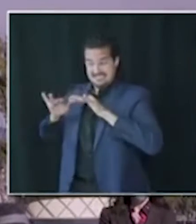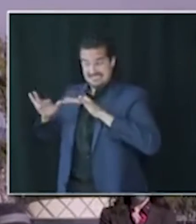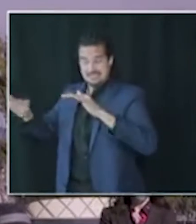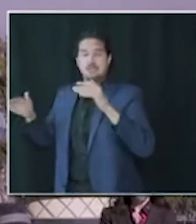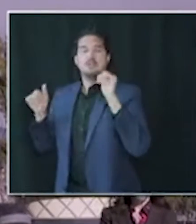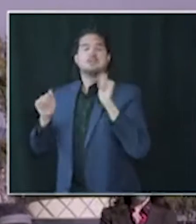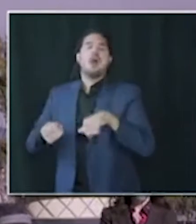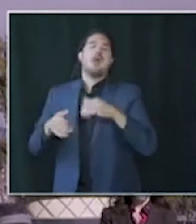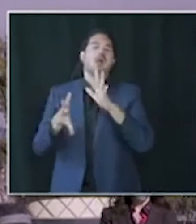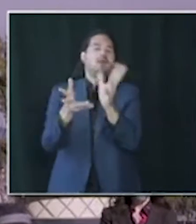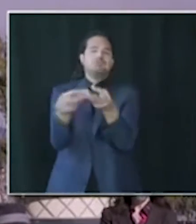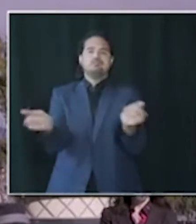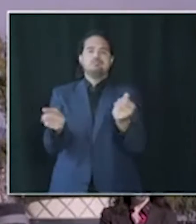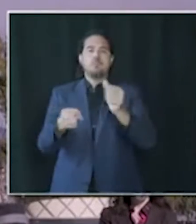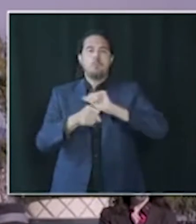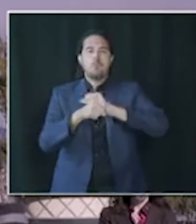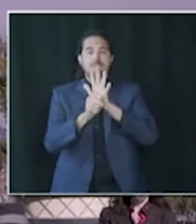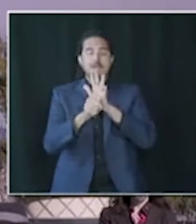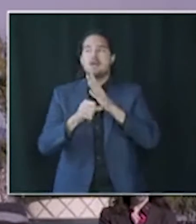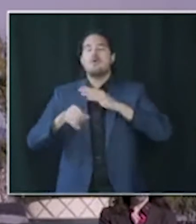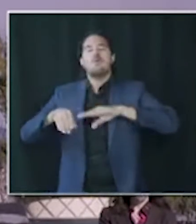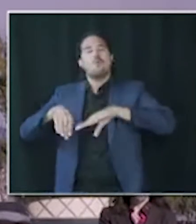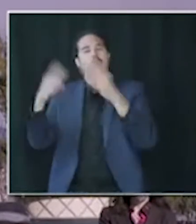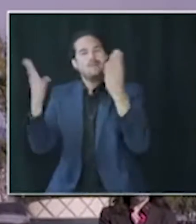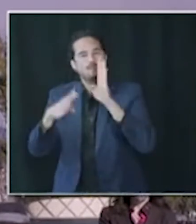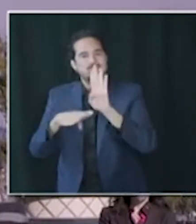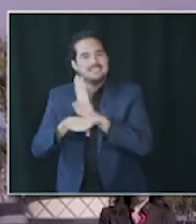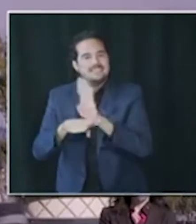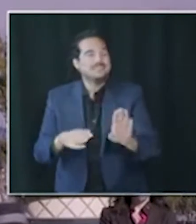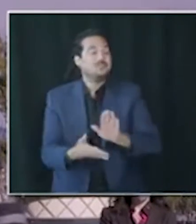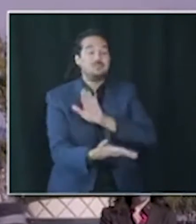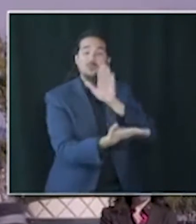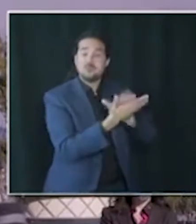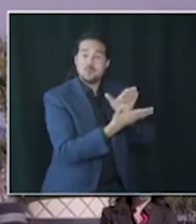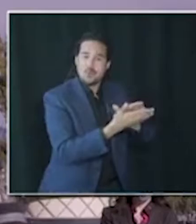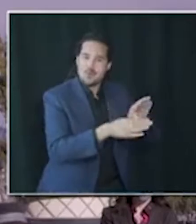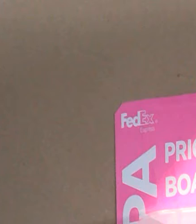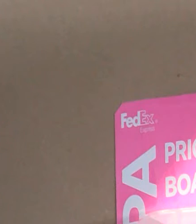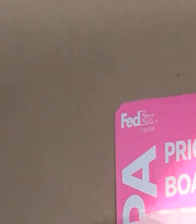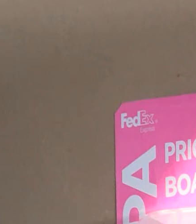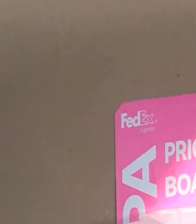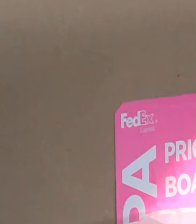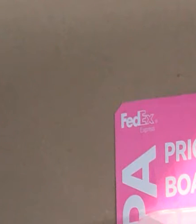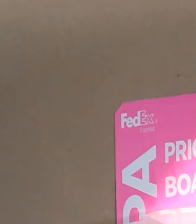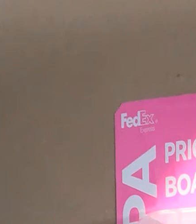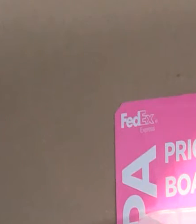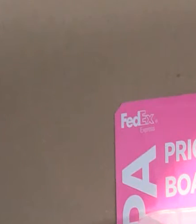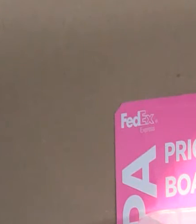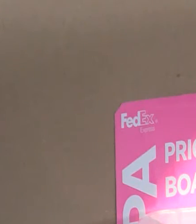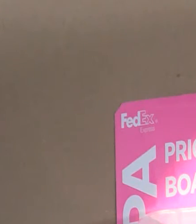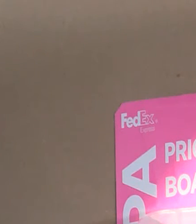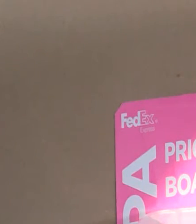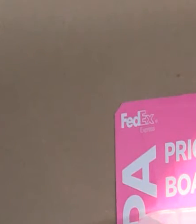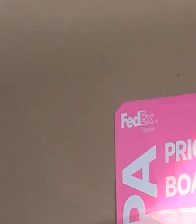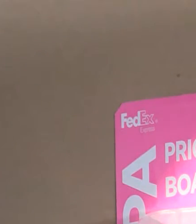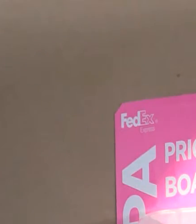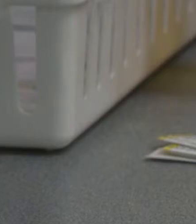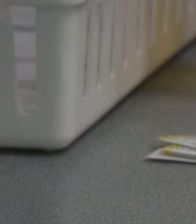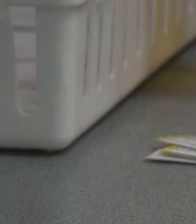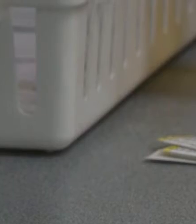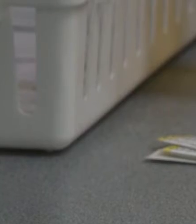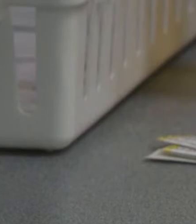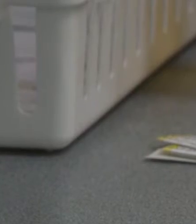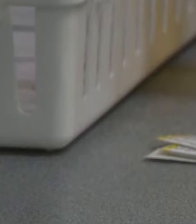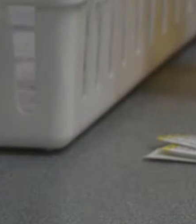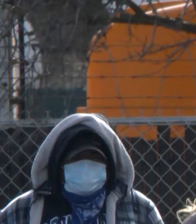Governor Gavin Newsom announcing FEMA vaccination sites in Oakland and Los Angeles. Newsom noting that the site in Oakland will ensure impacted communities